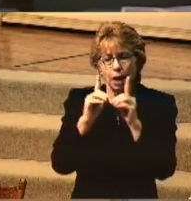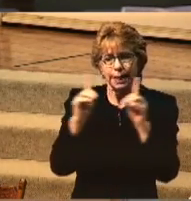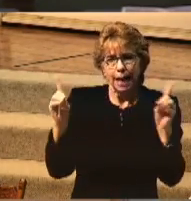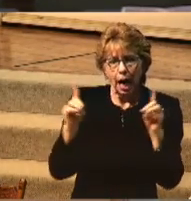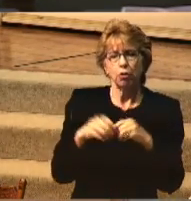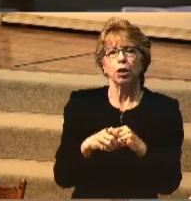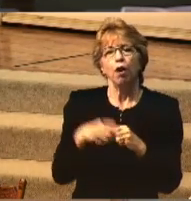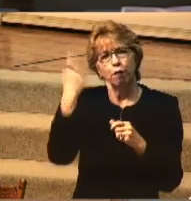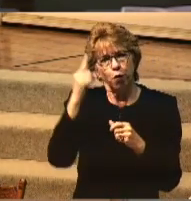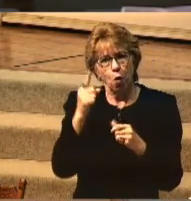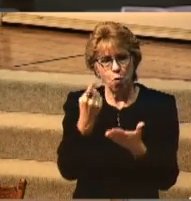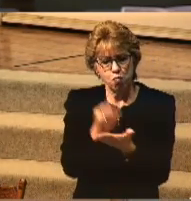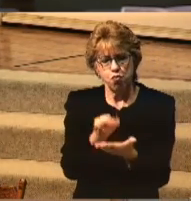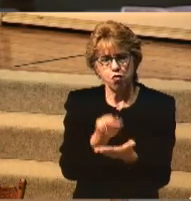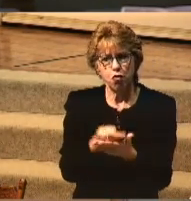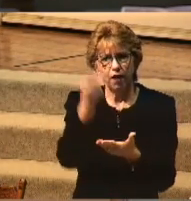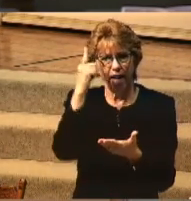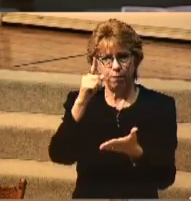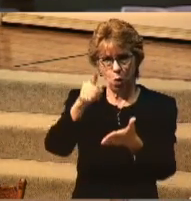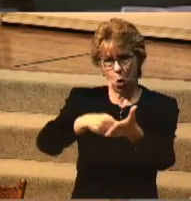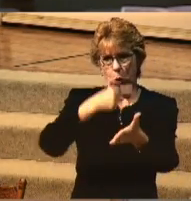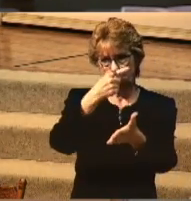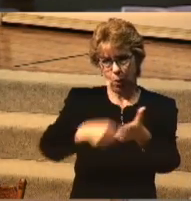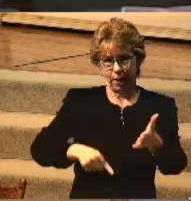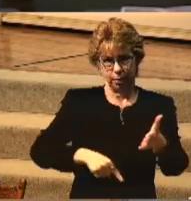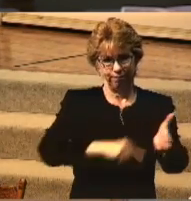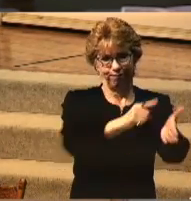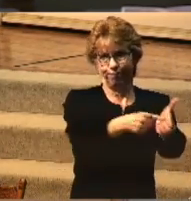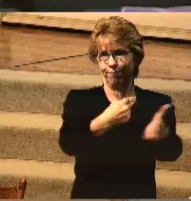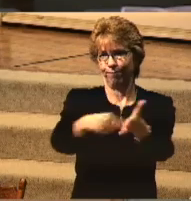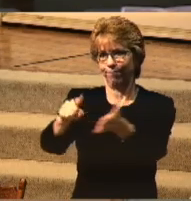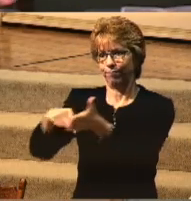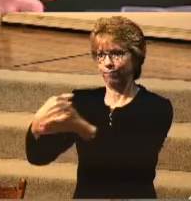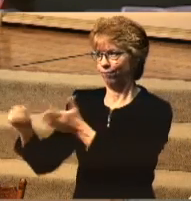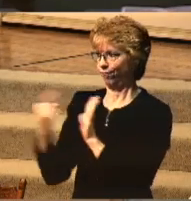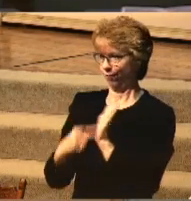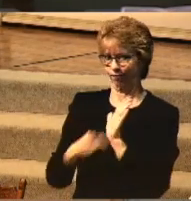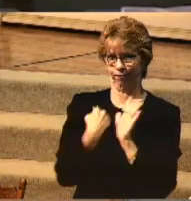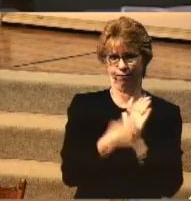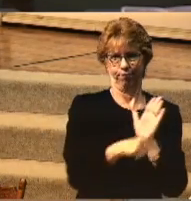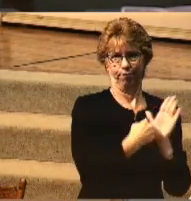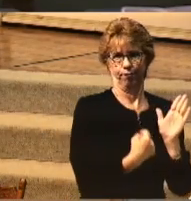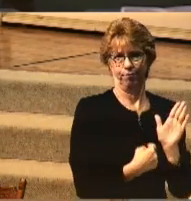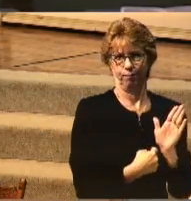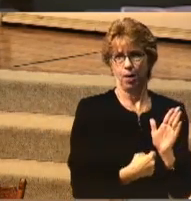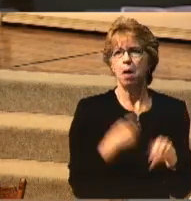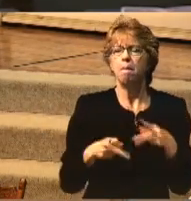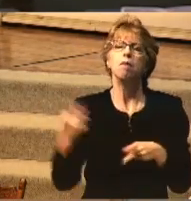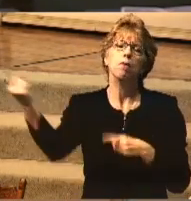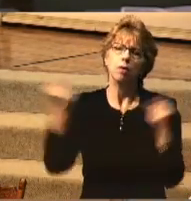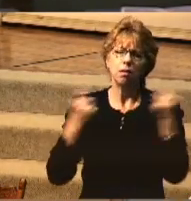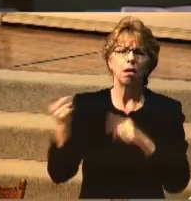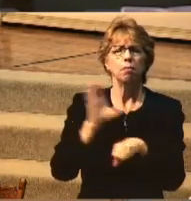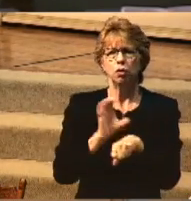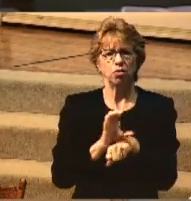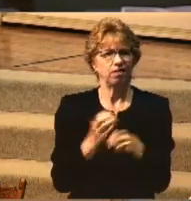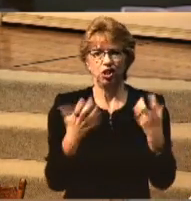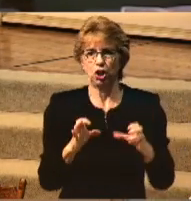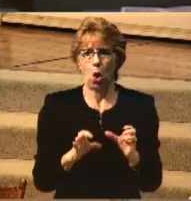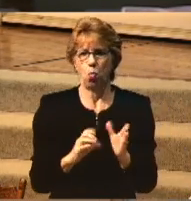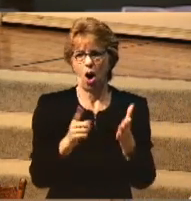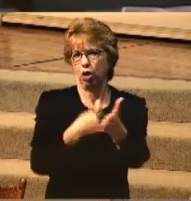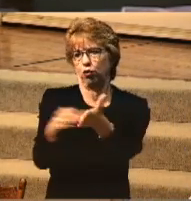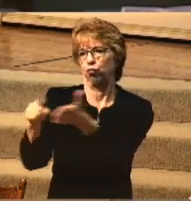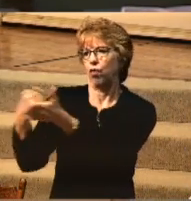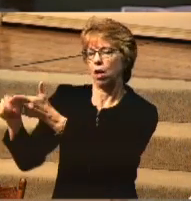for correction. For correction. When people come to church, they don't want to be corrected. They don't want to